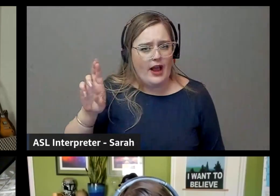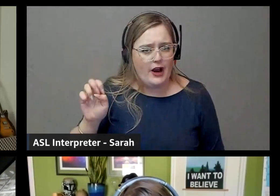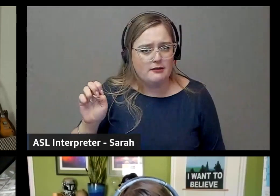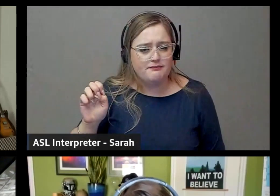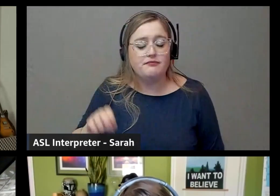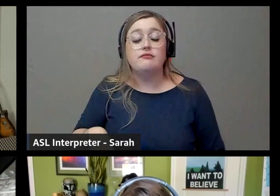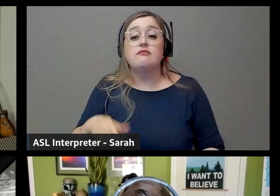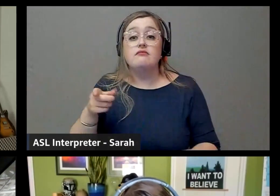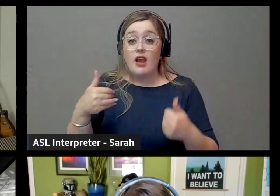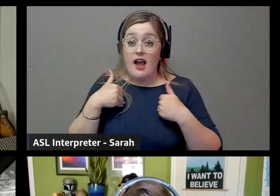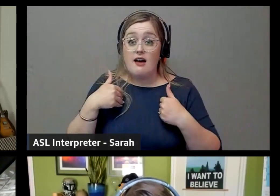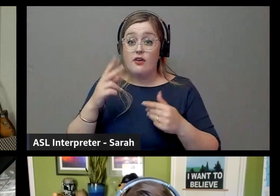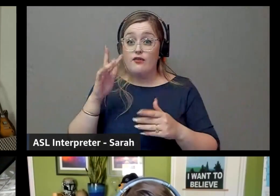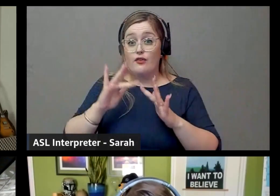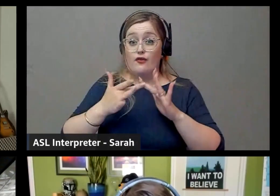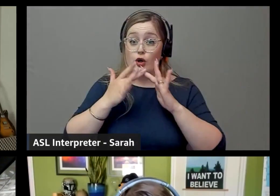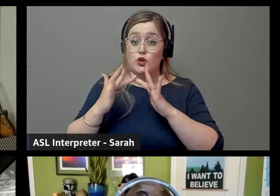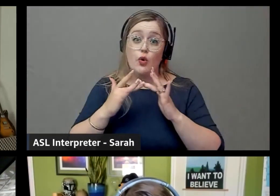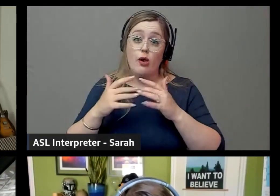virtual machine image on your disk,